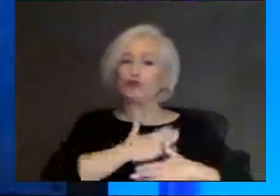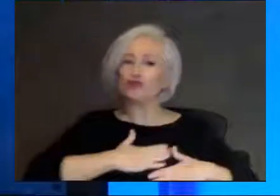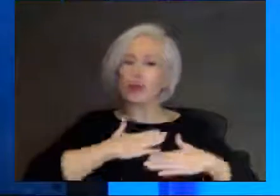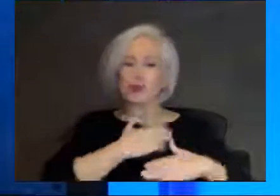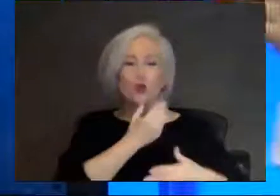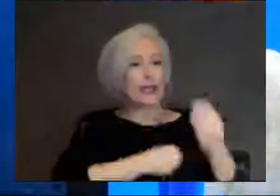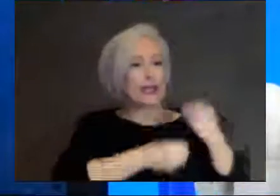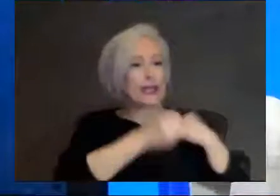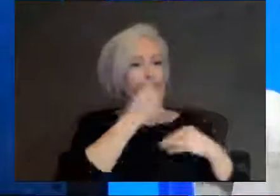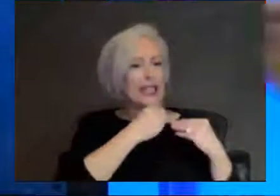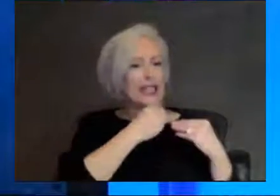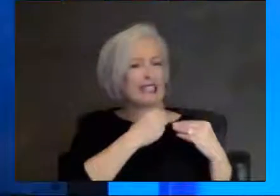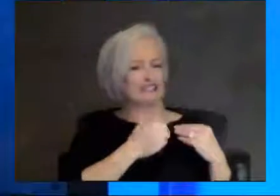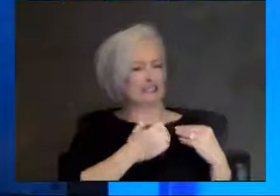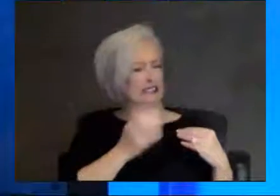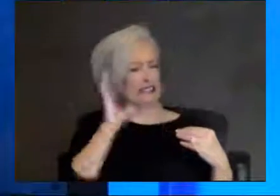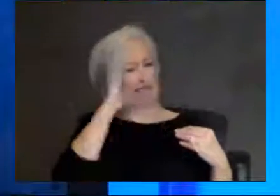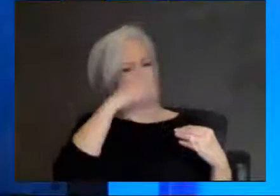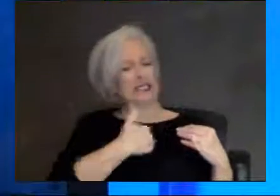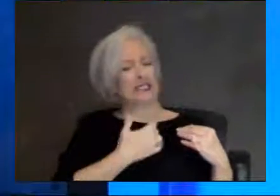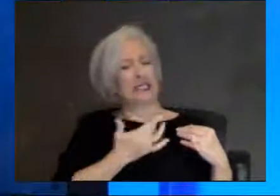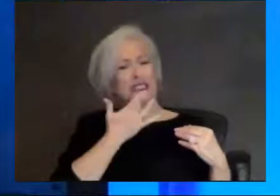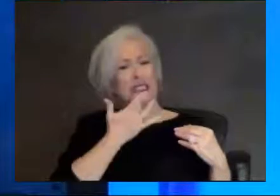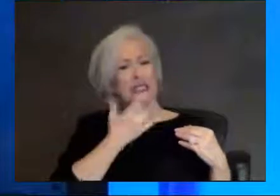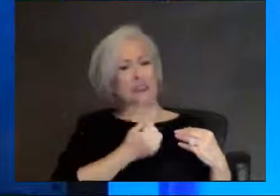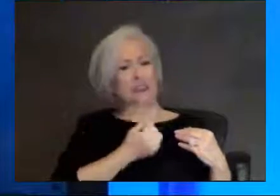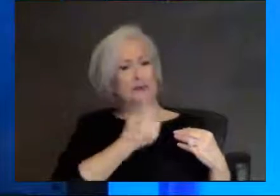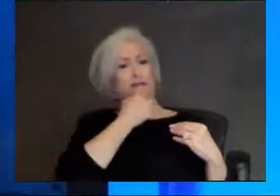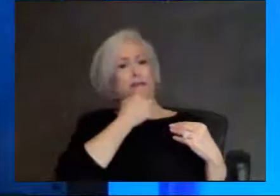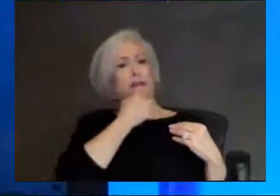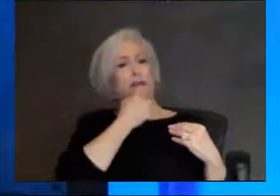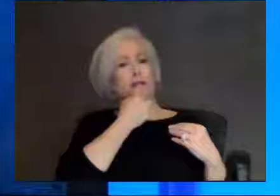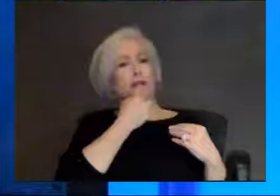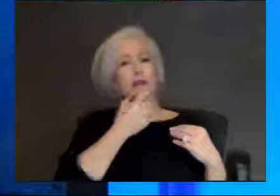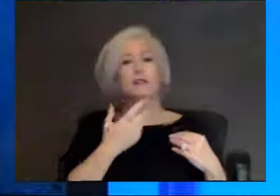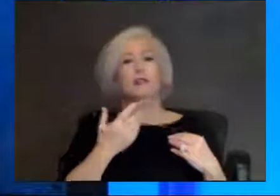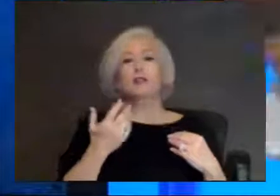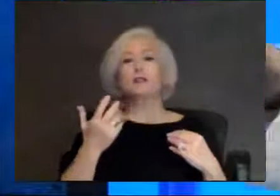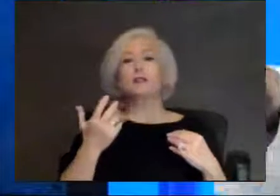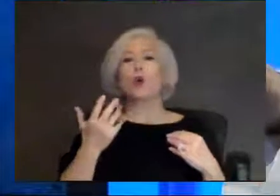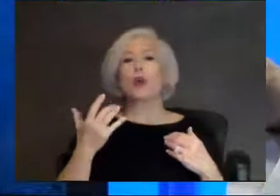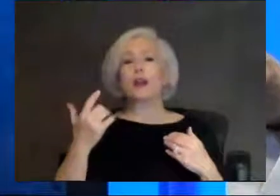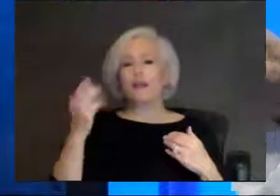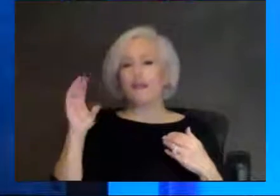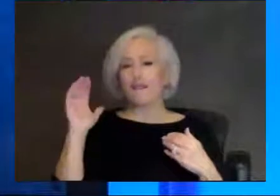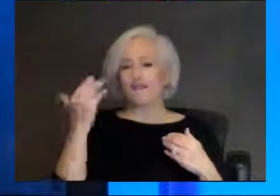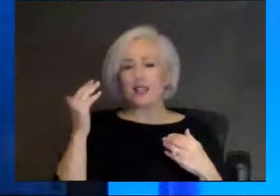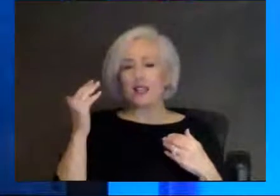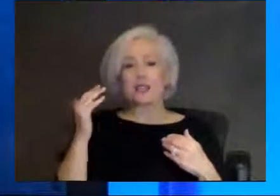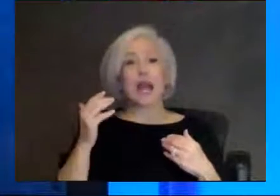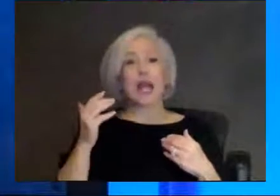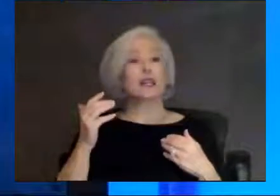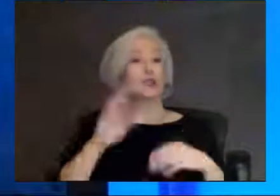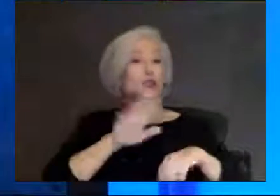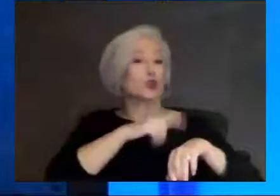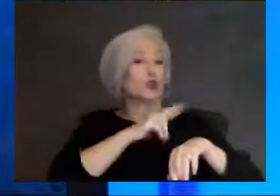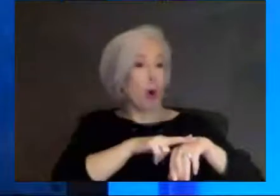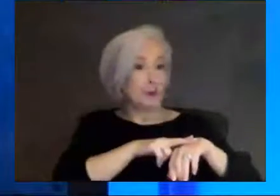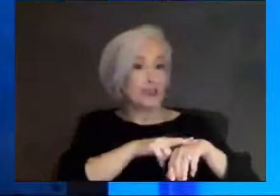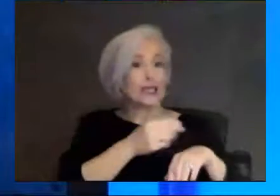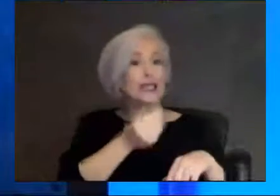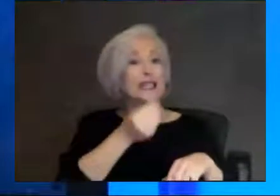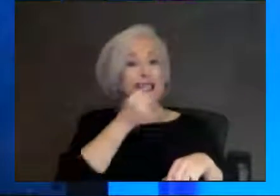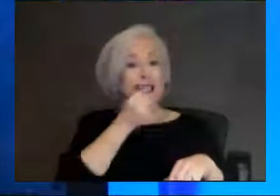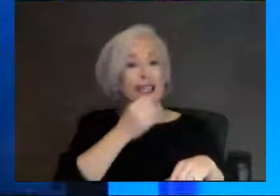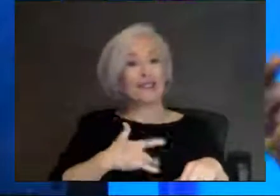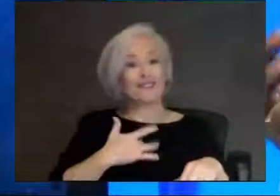is a matter of consistency, like where you eat the food, it's temporary, you feel the taste, and then taste disappears. But if you have a